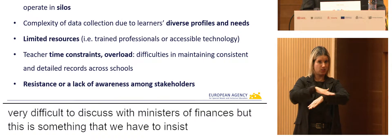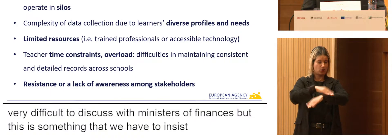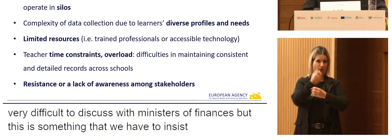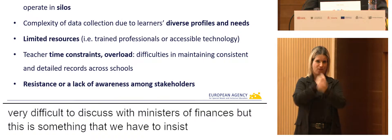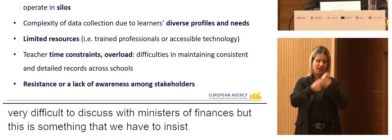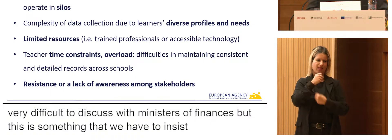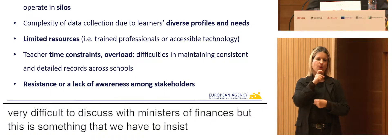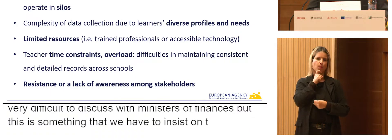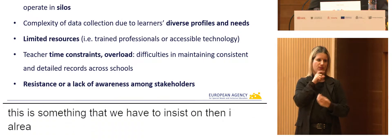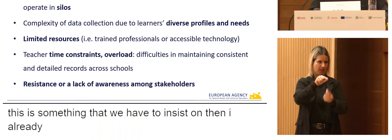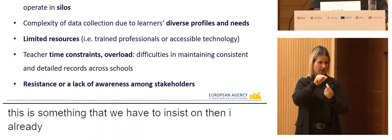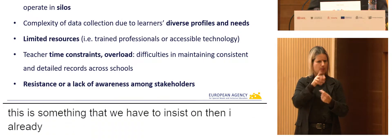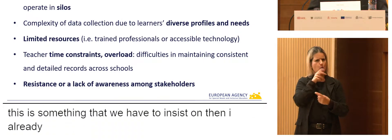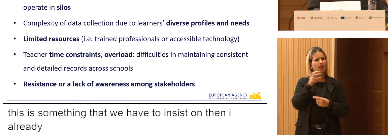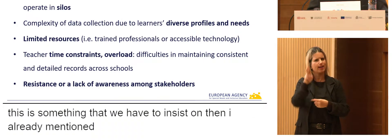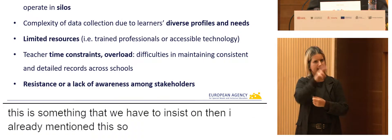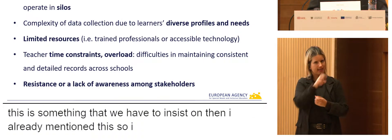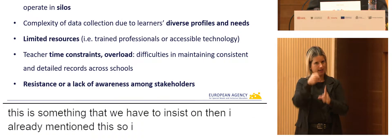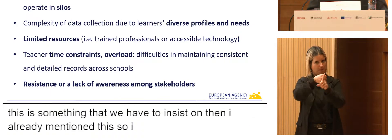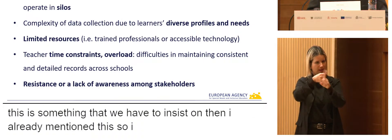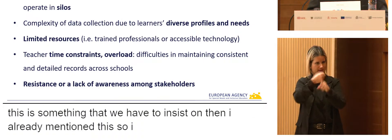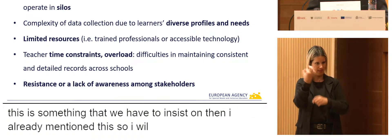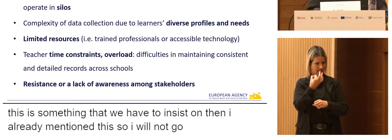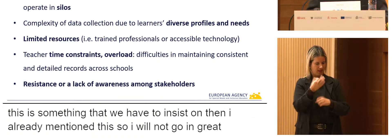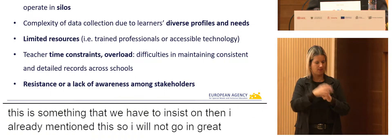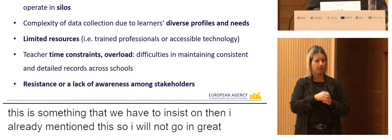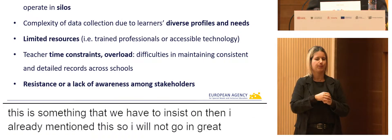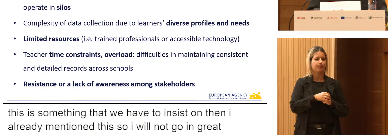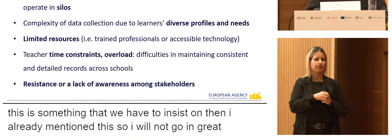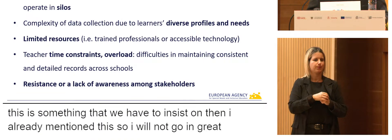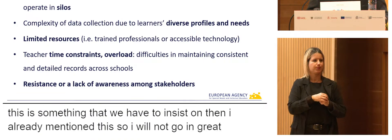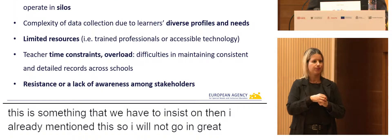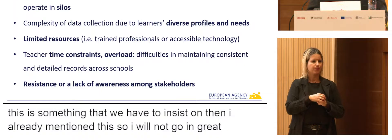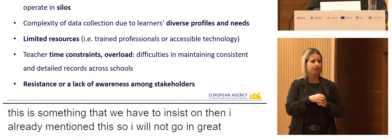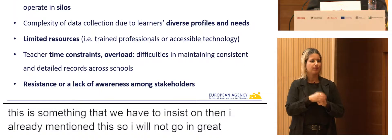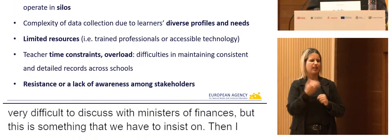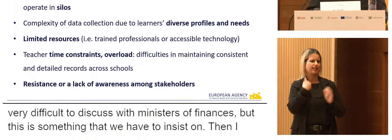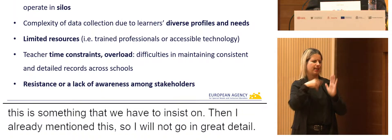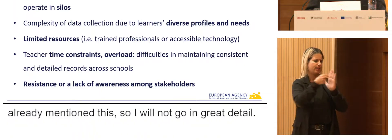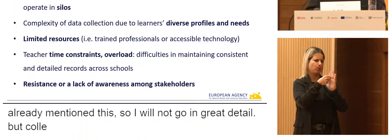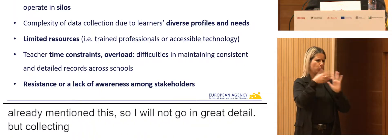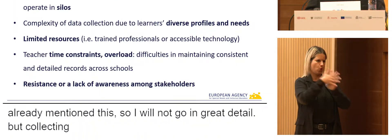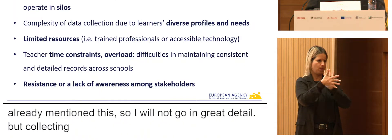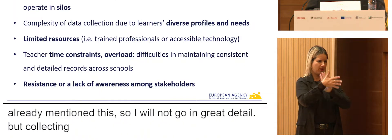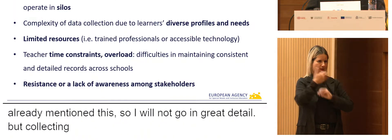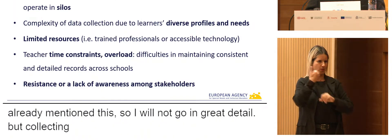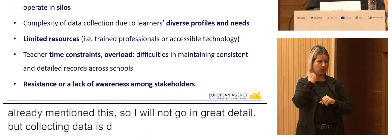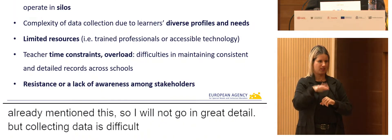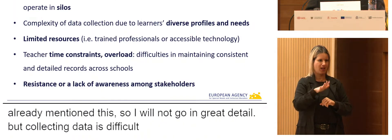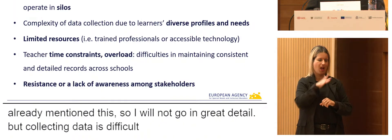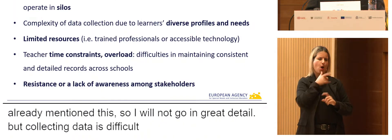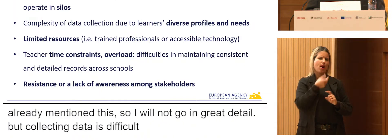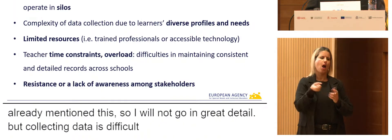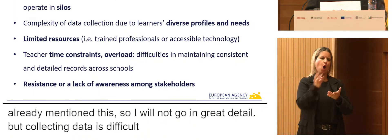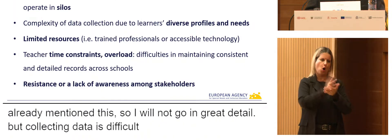I already mentioned this, so I will not go in great detail, but collecting data is difficult,